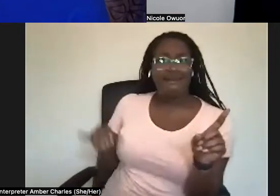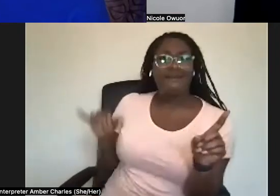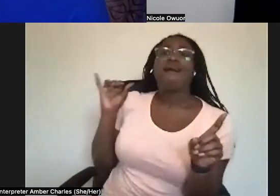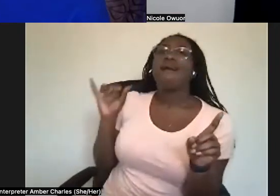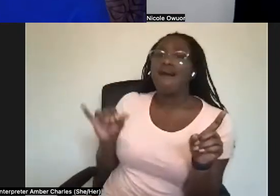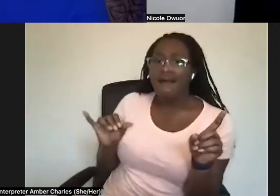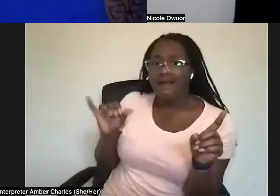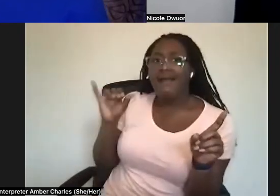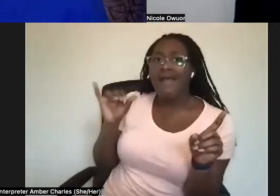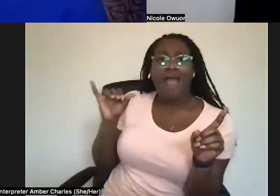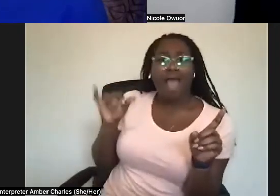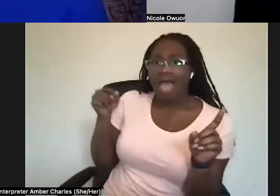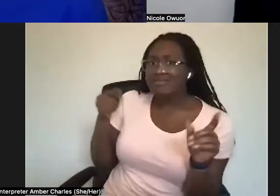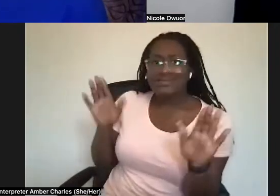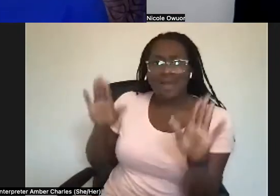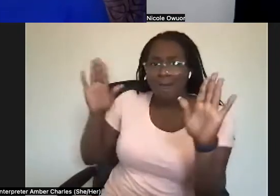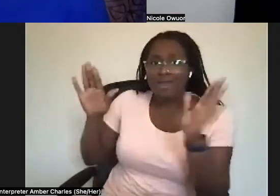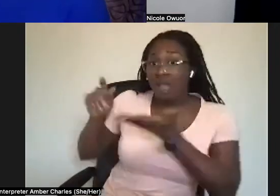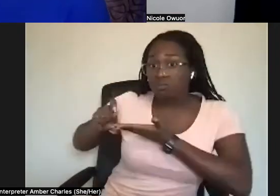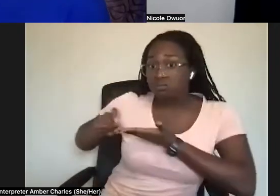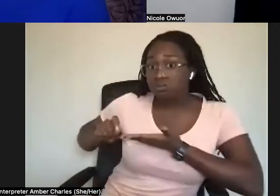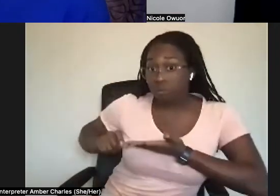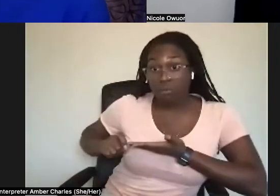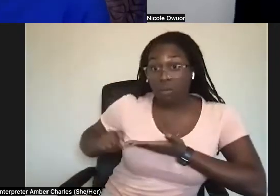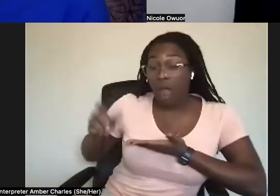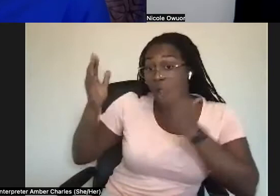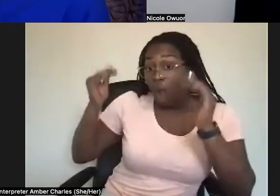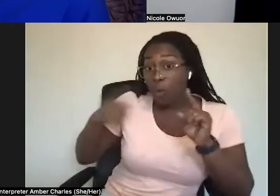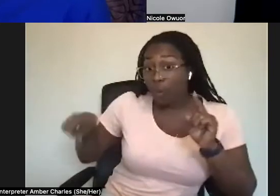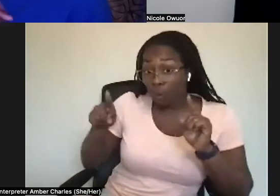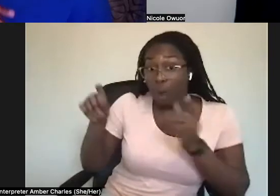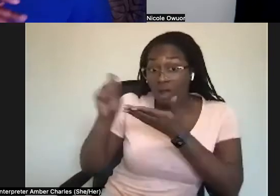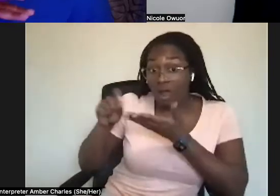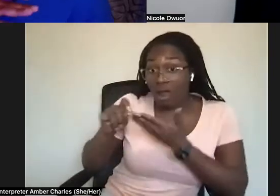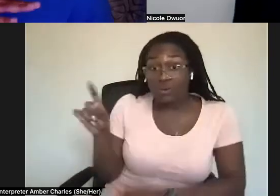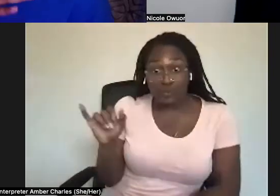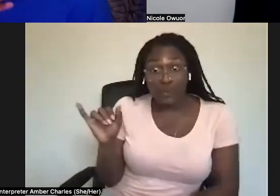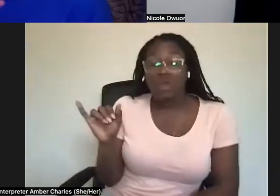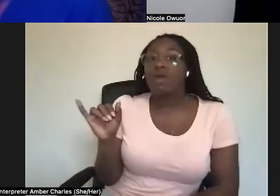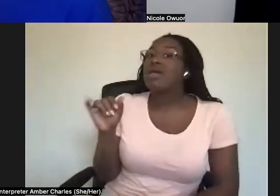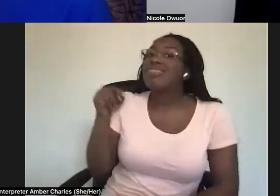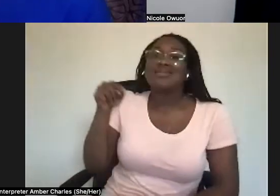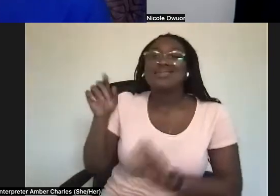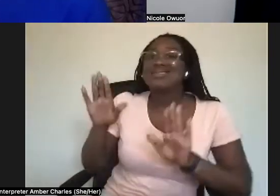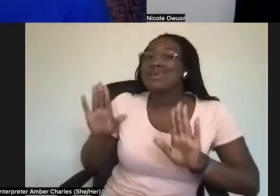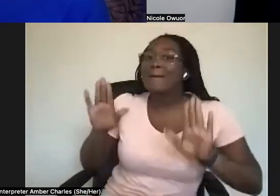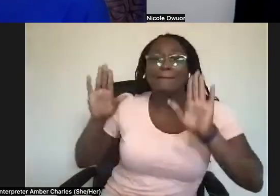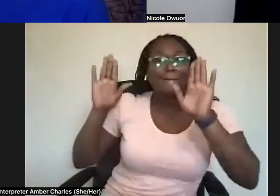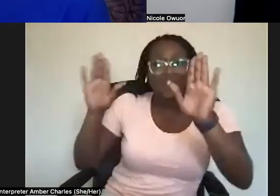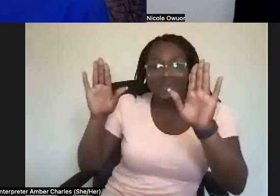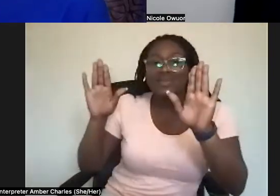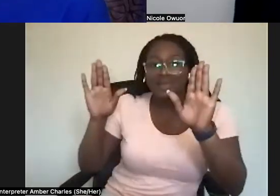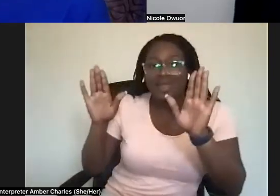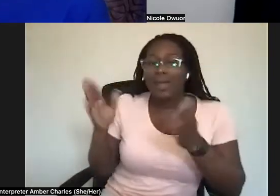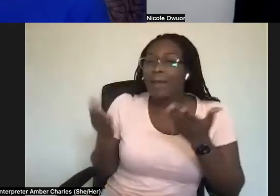This is amazing. I'm taking notes, y'all, and I hope everybody else is as well. This is amazing. And it made